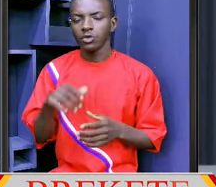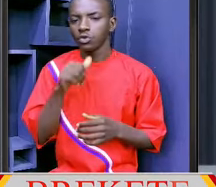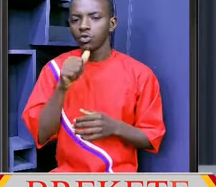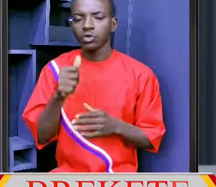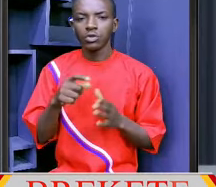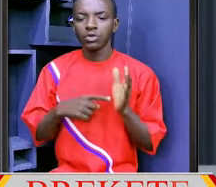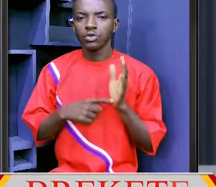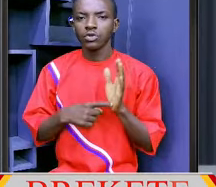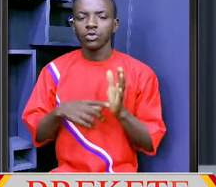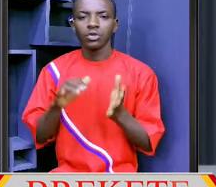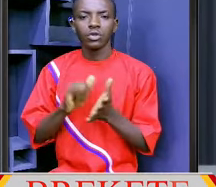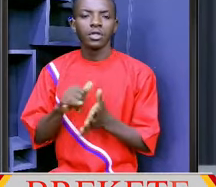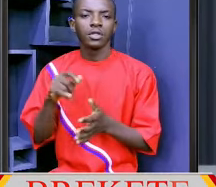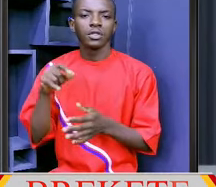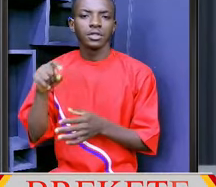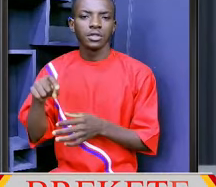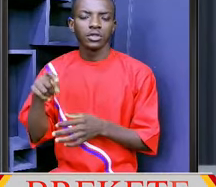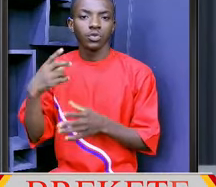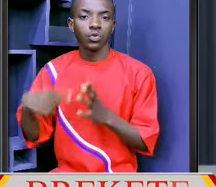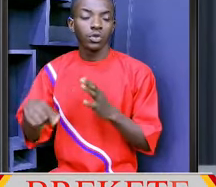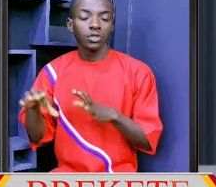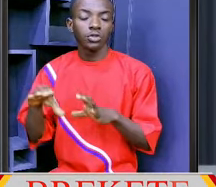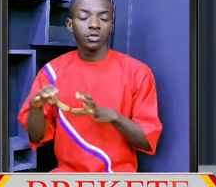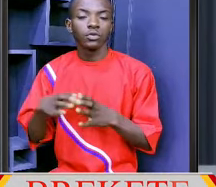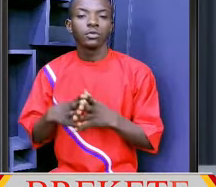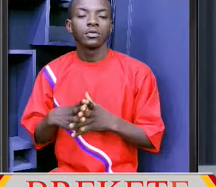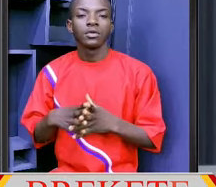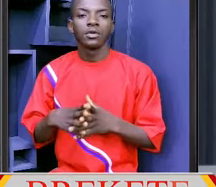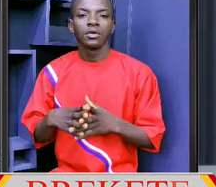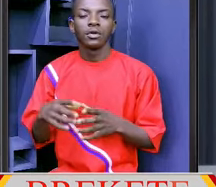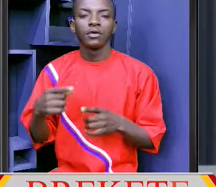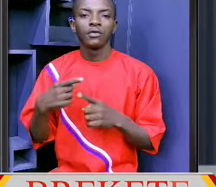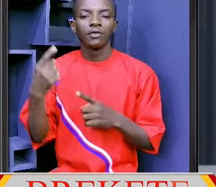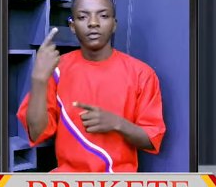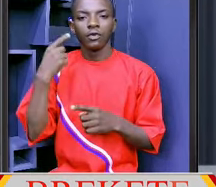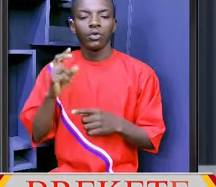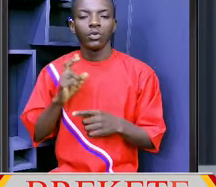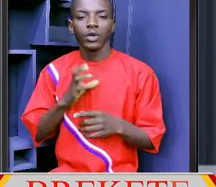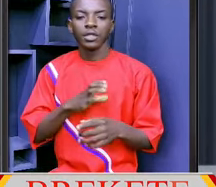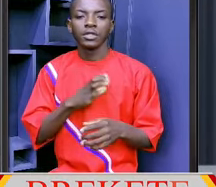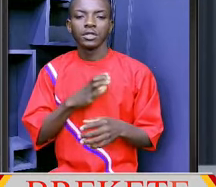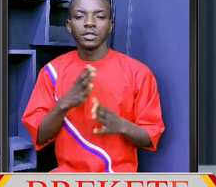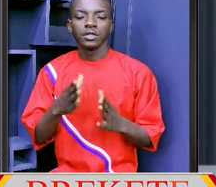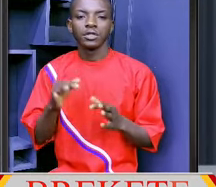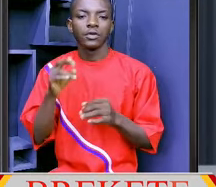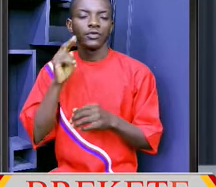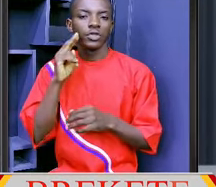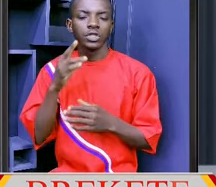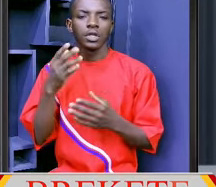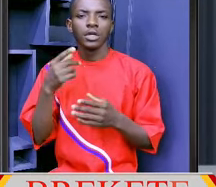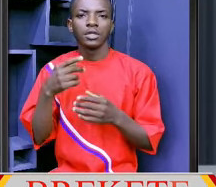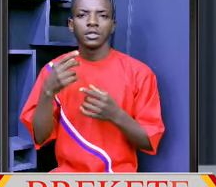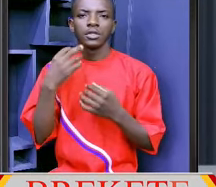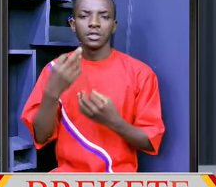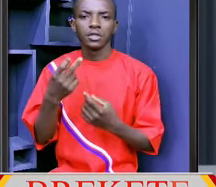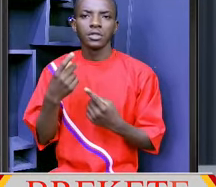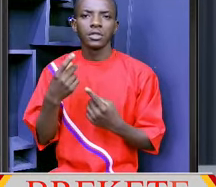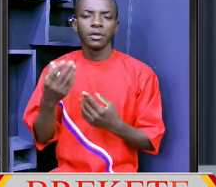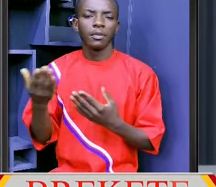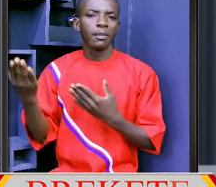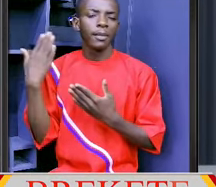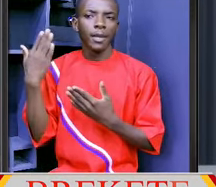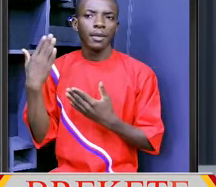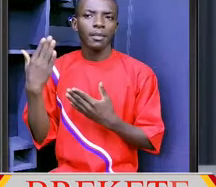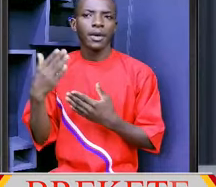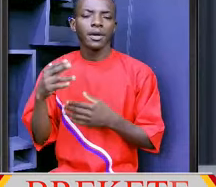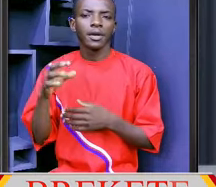to show that, yes, this is what they do for we, the citizens. Since